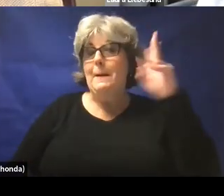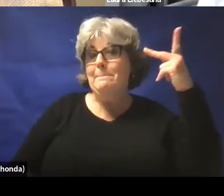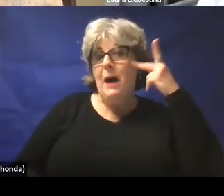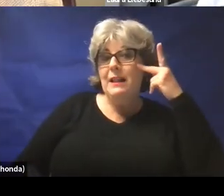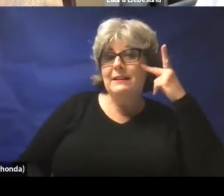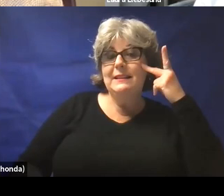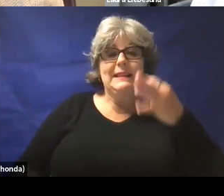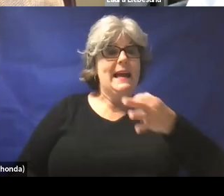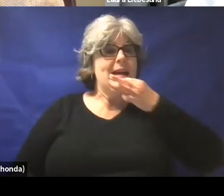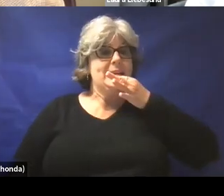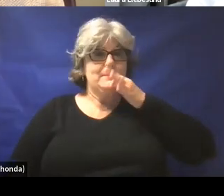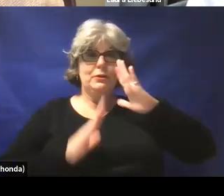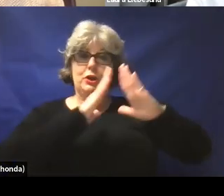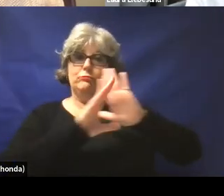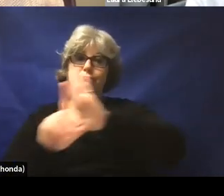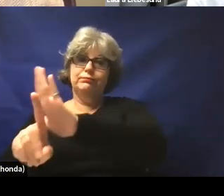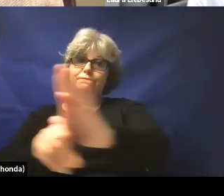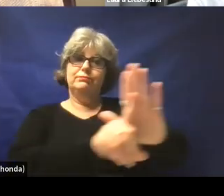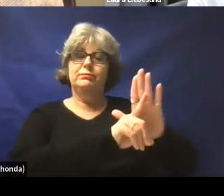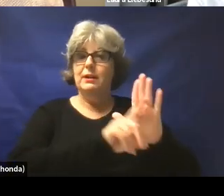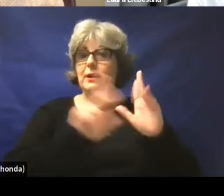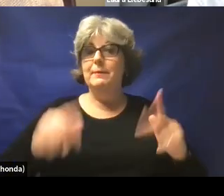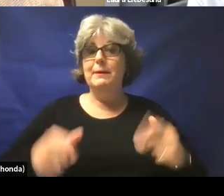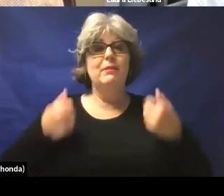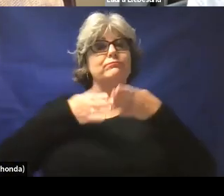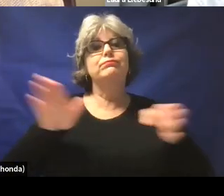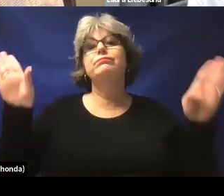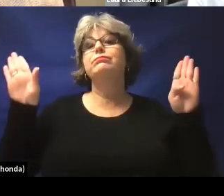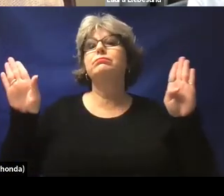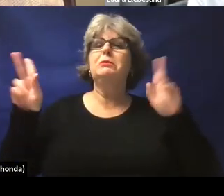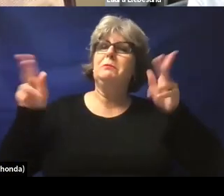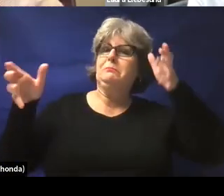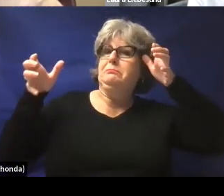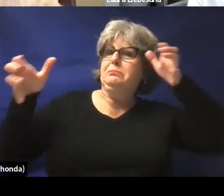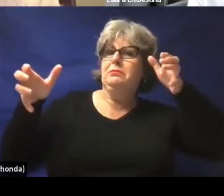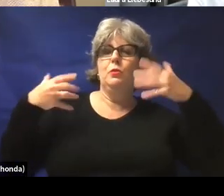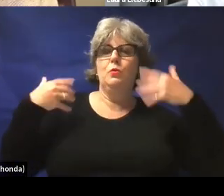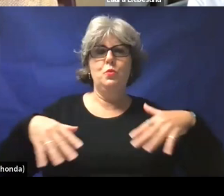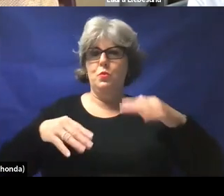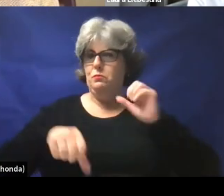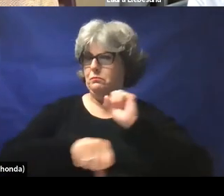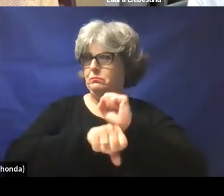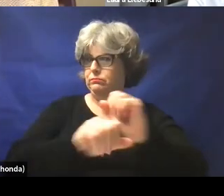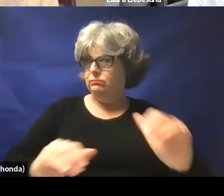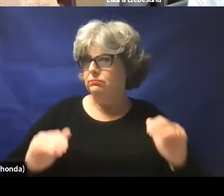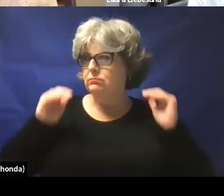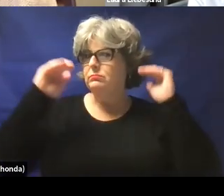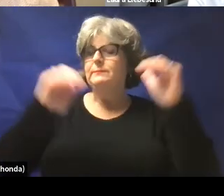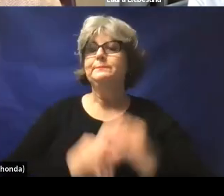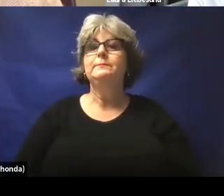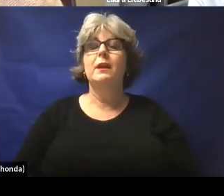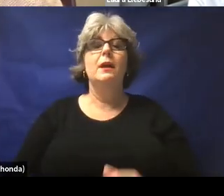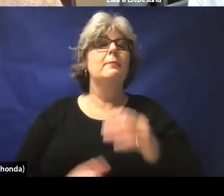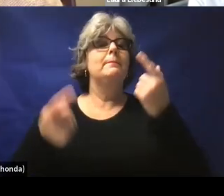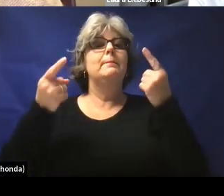to experts on their city, to life in general. And so it was very much an elevated profession. That all came